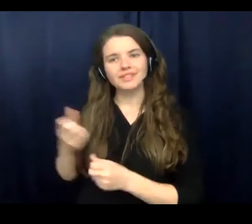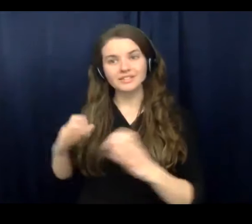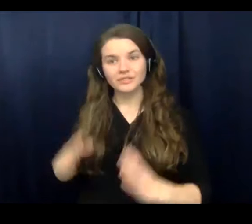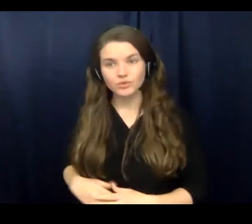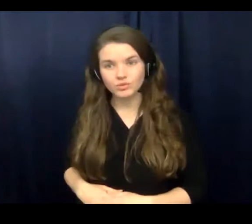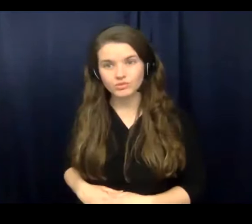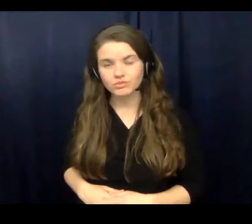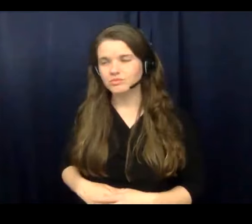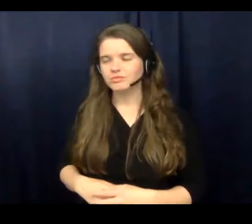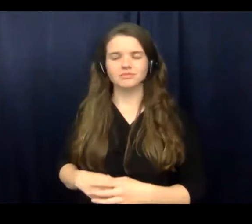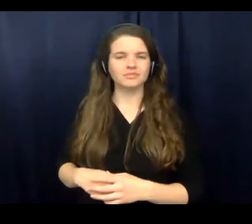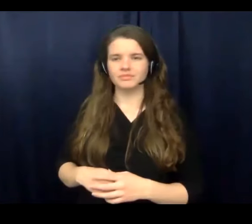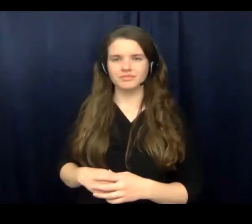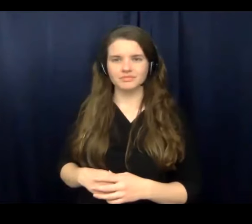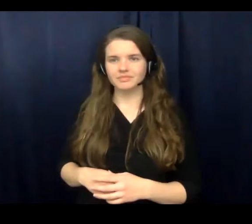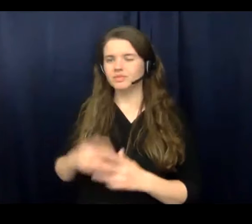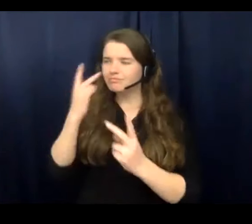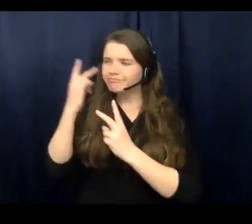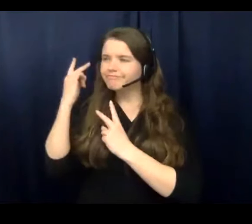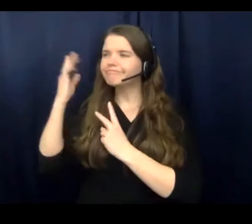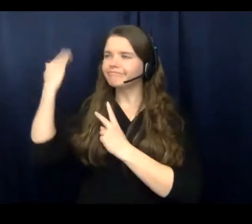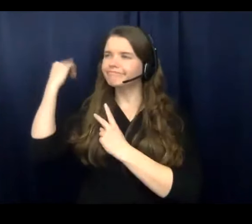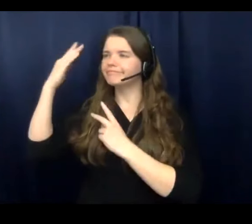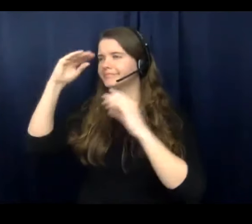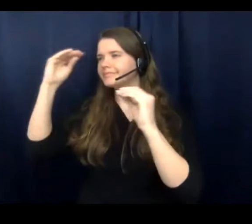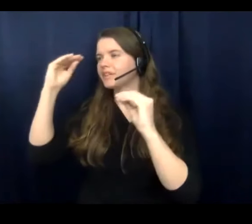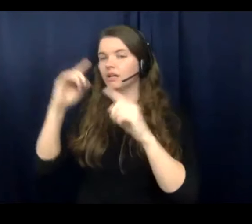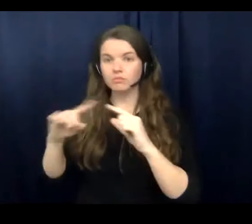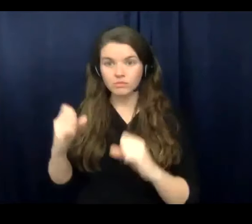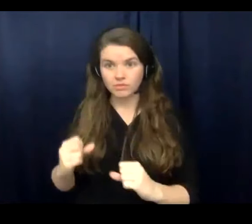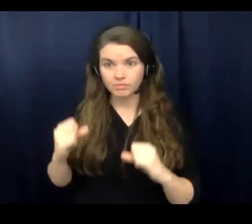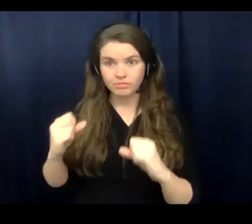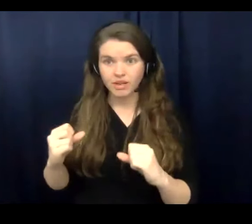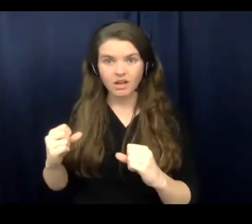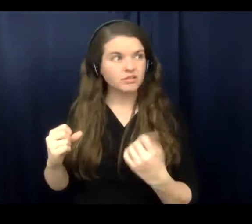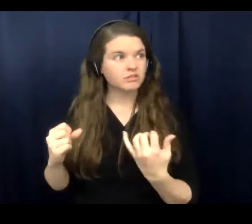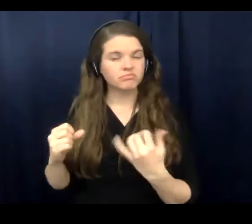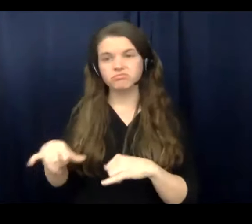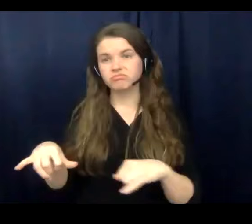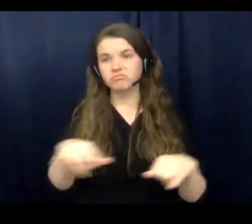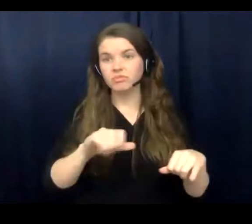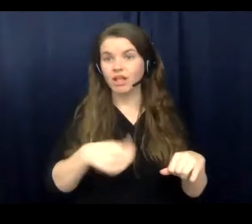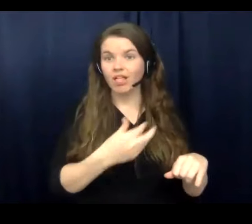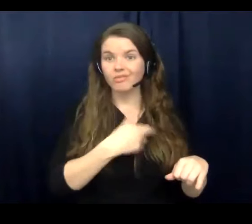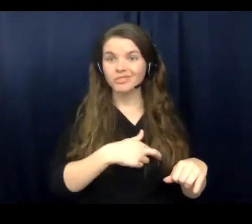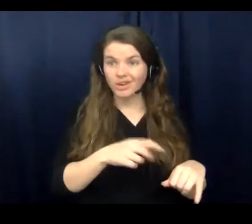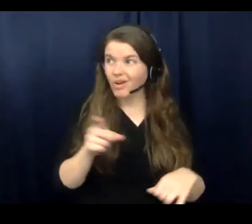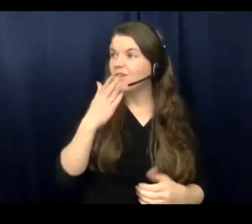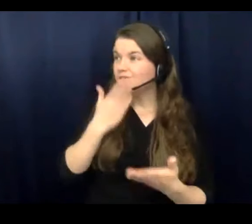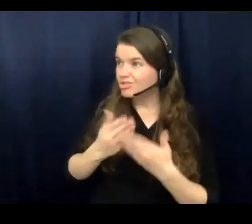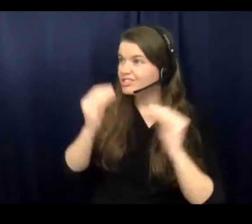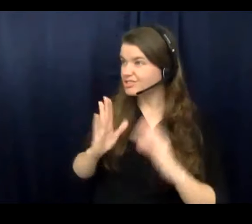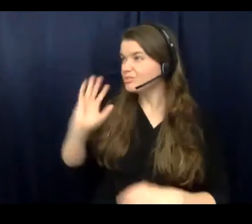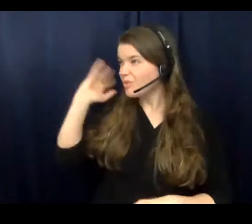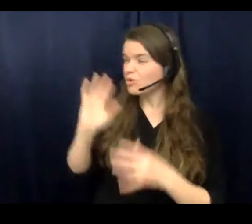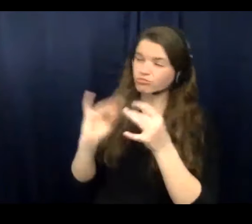rehearsing the memory of what he taught. But it would have no more power than any other religion that's just talking about, hey, this is what a good teacher taught. These